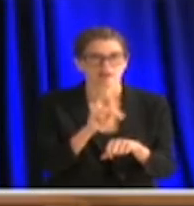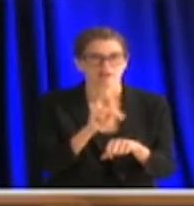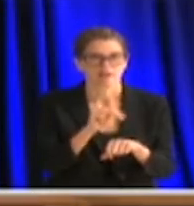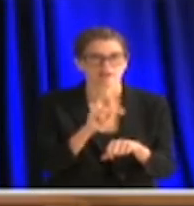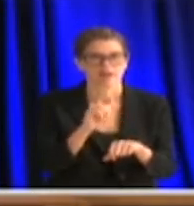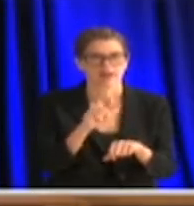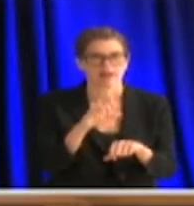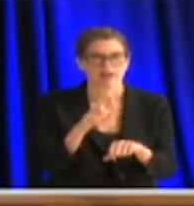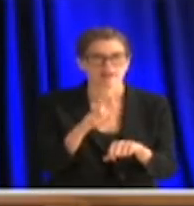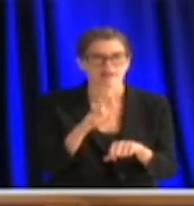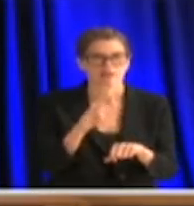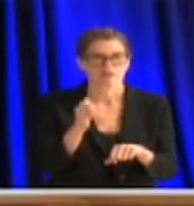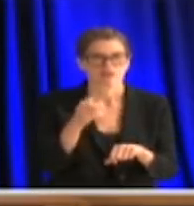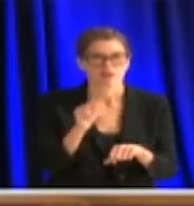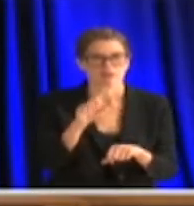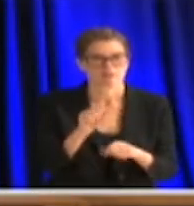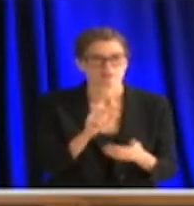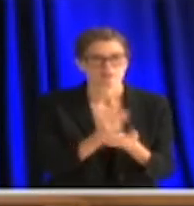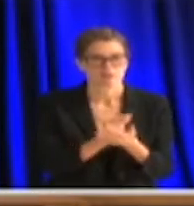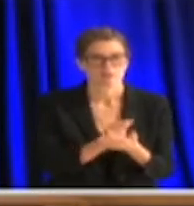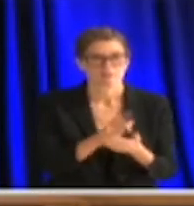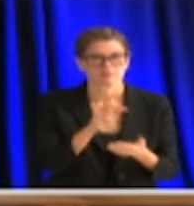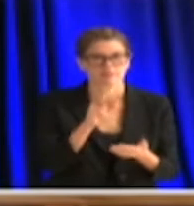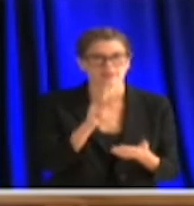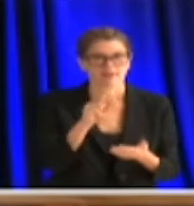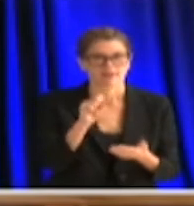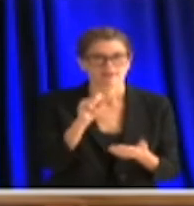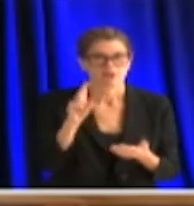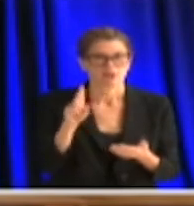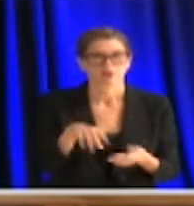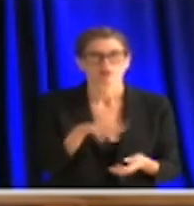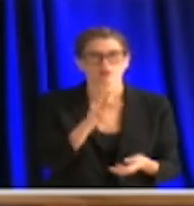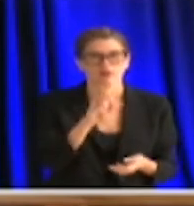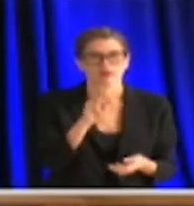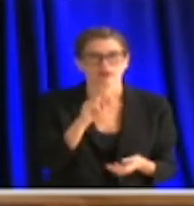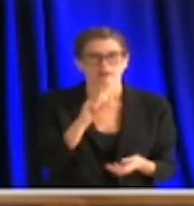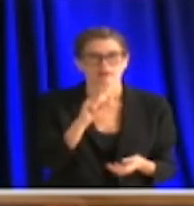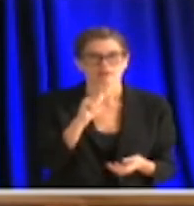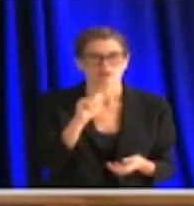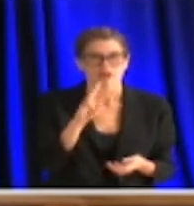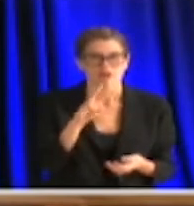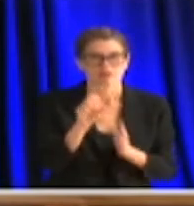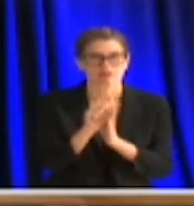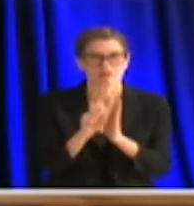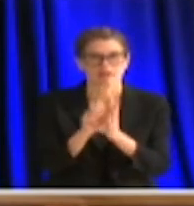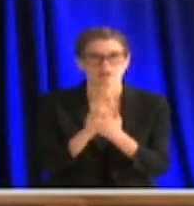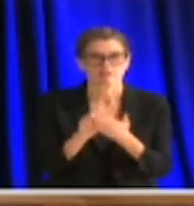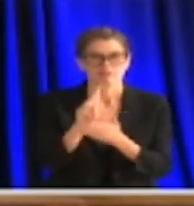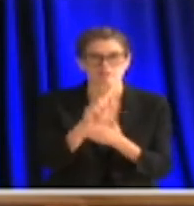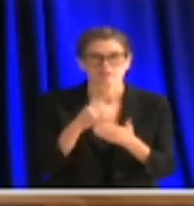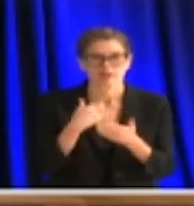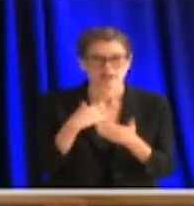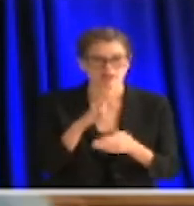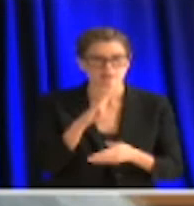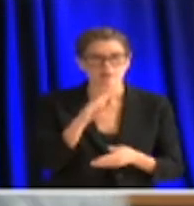his graduation from Kennesaw State University. He will be graduating on this Friday. He has earned his Bachelor's